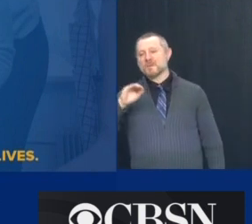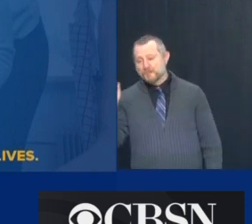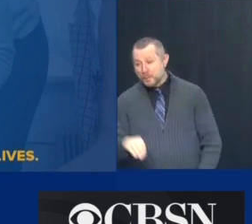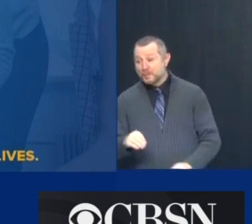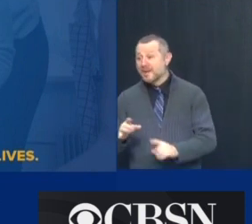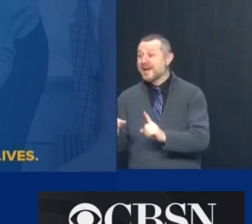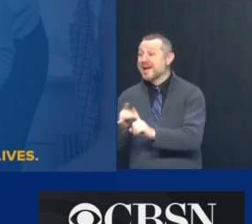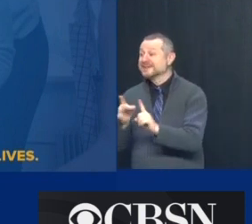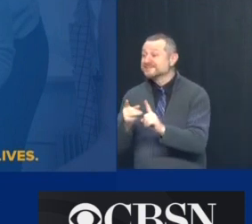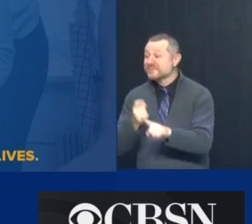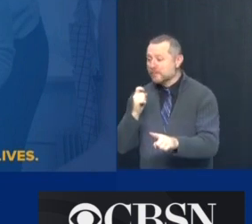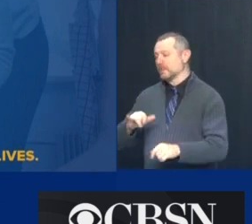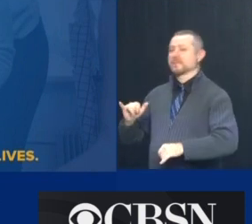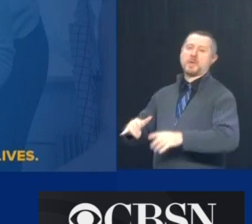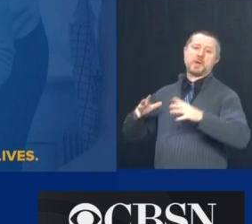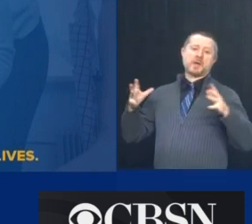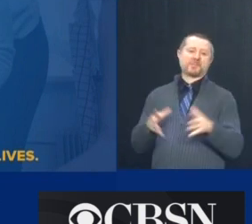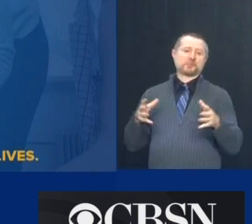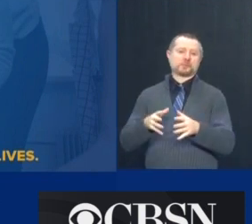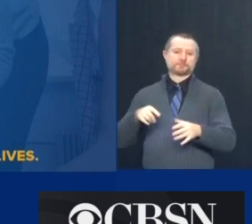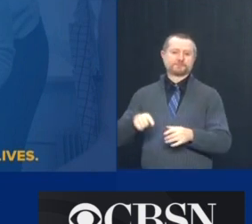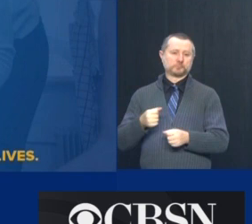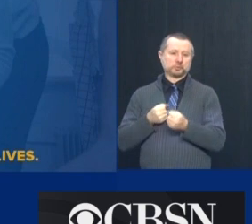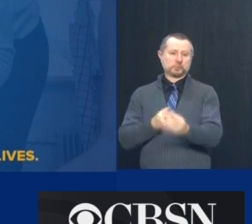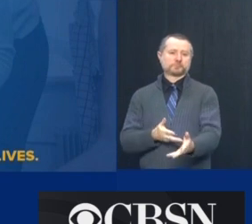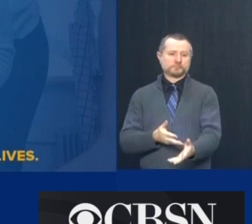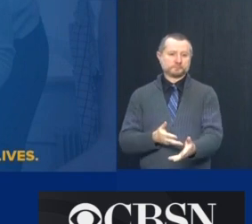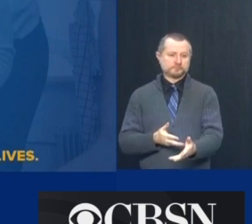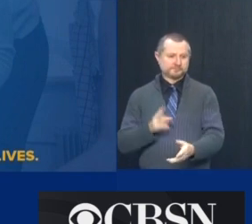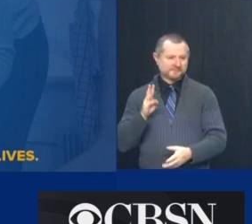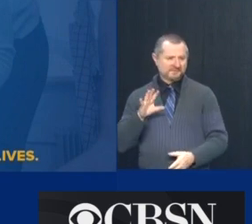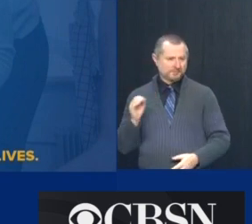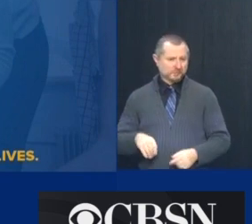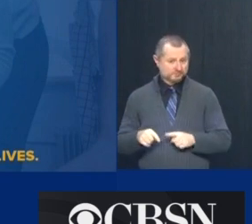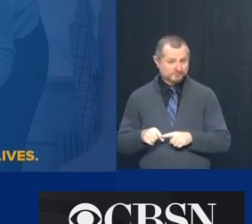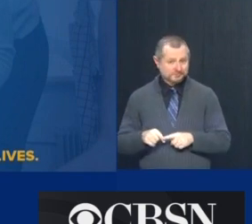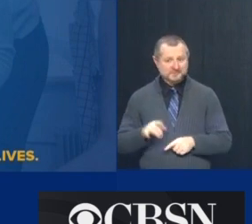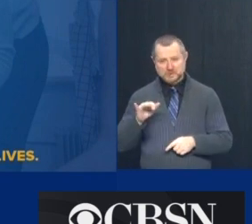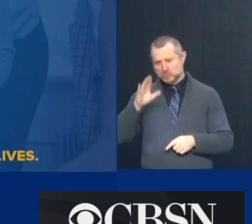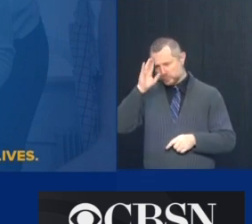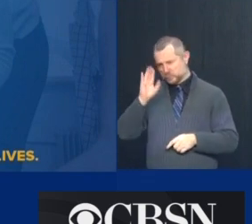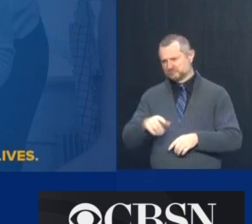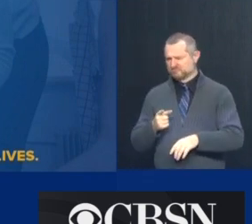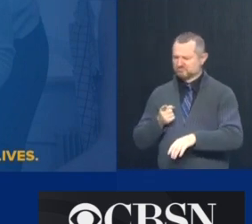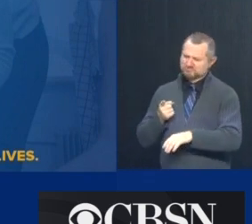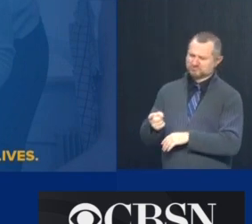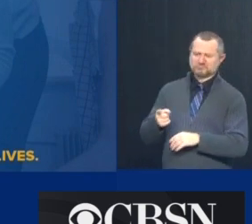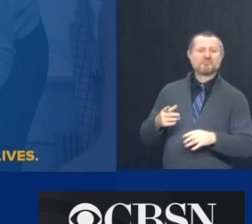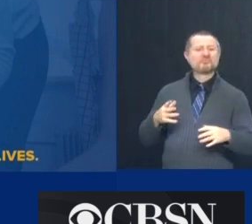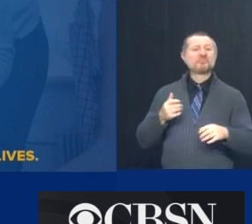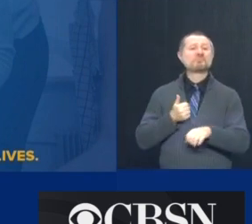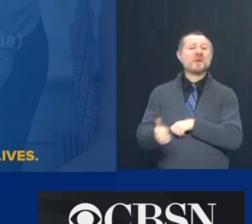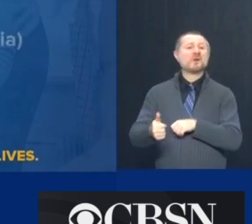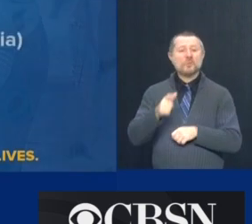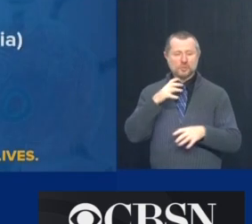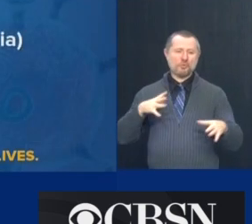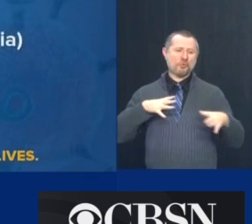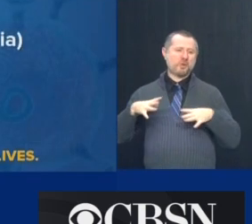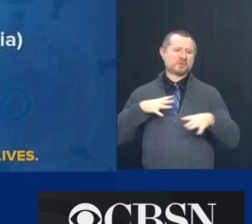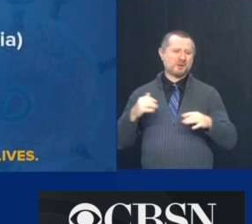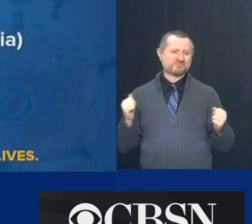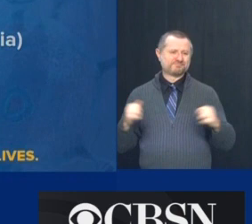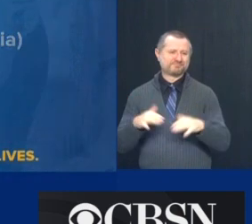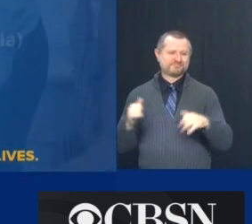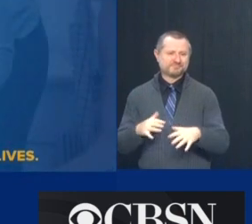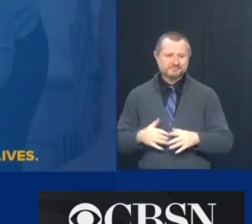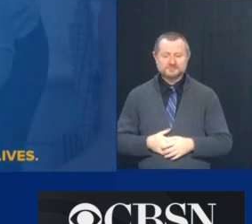This is a dramatic shift. Part of it is the holidays. It's what happens during holidays.